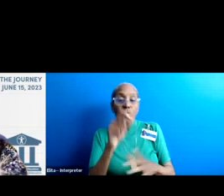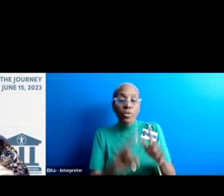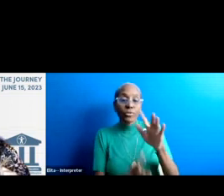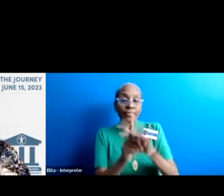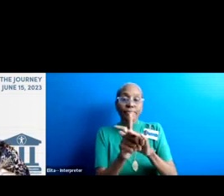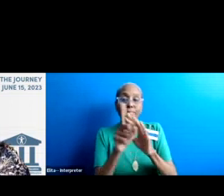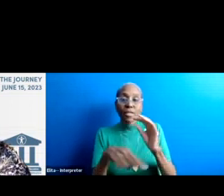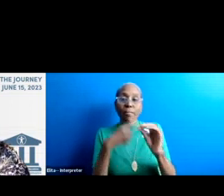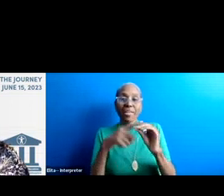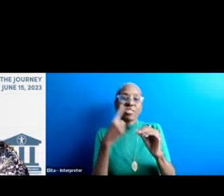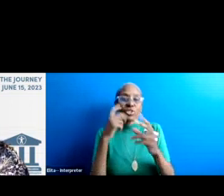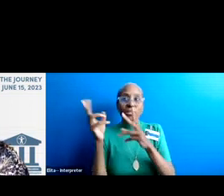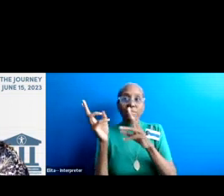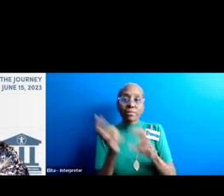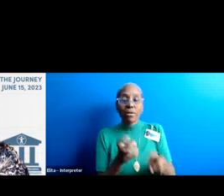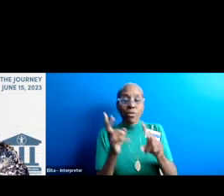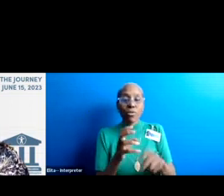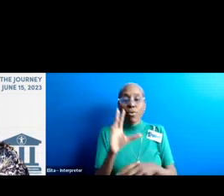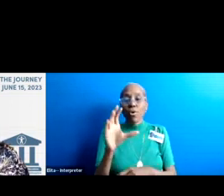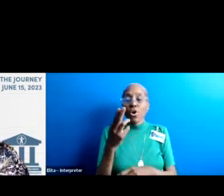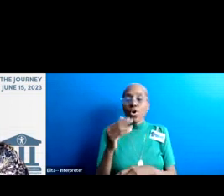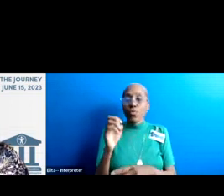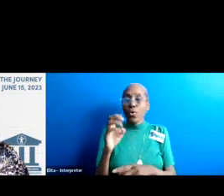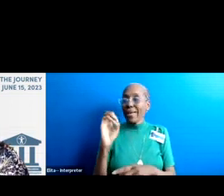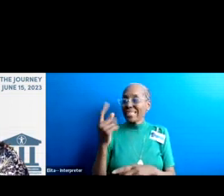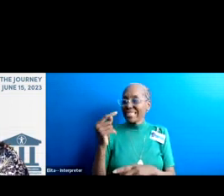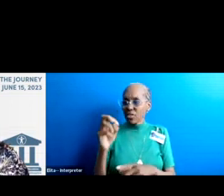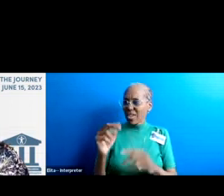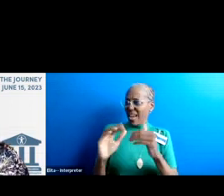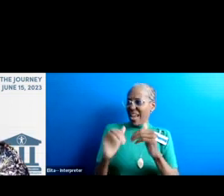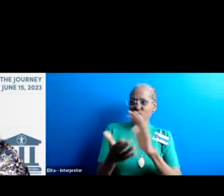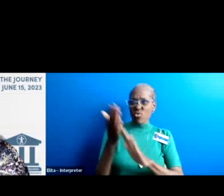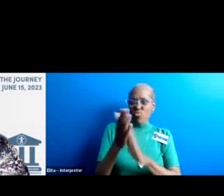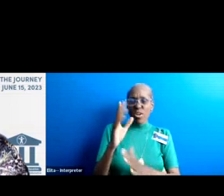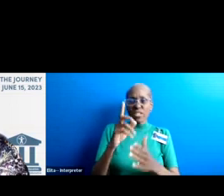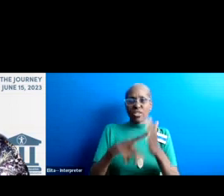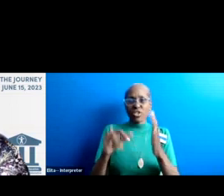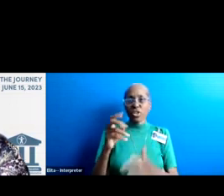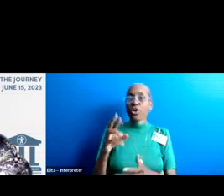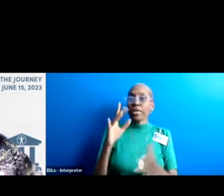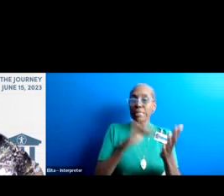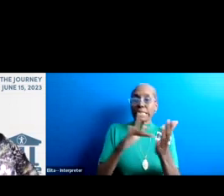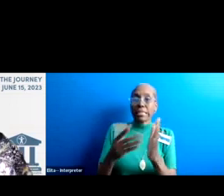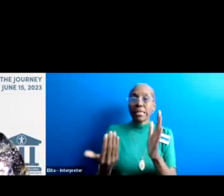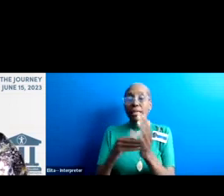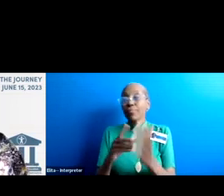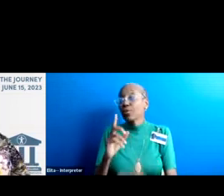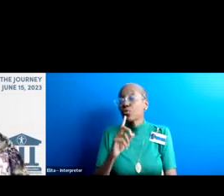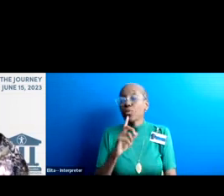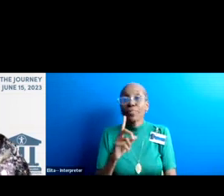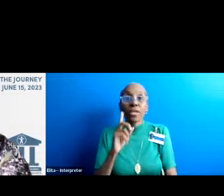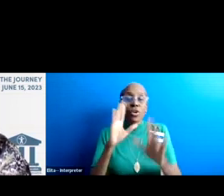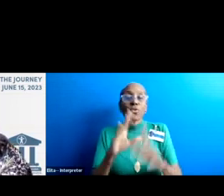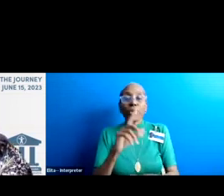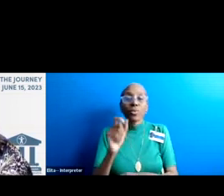about, they've just downloaded the Chrome extension. They're wondering how they actually run the checker. Can you just click through that one more time to demo that? Yeah, that's a